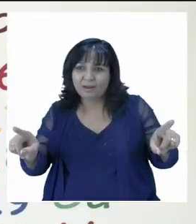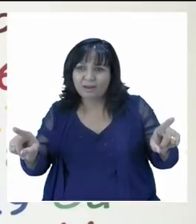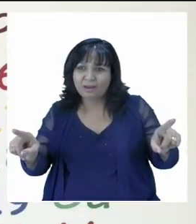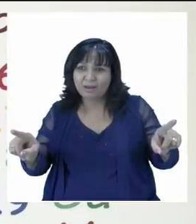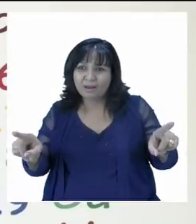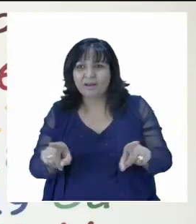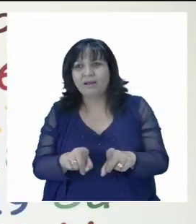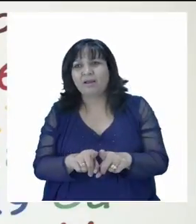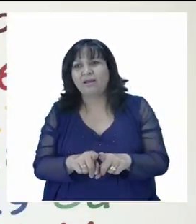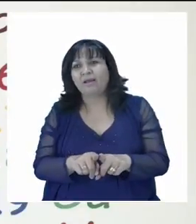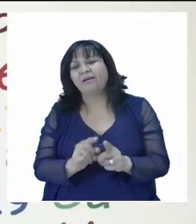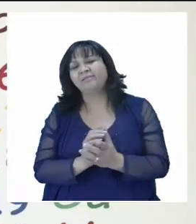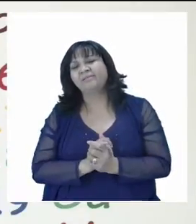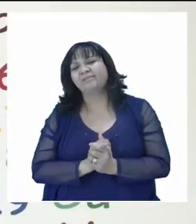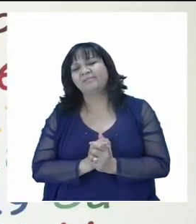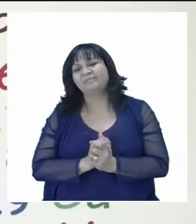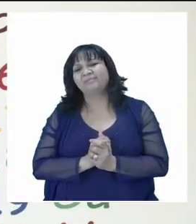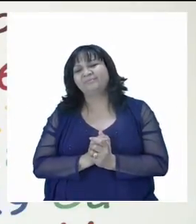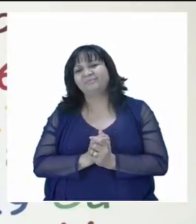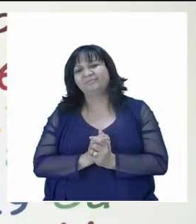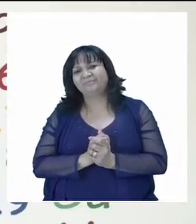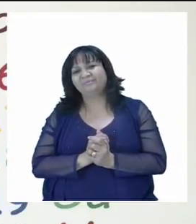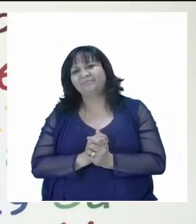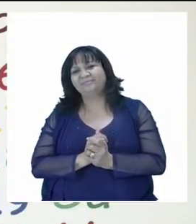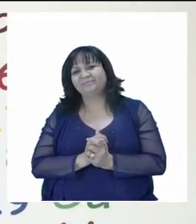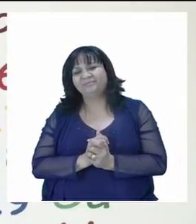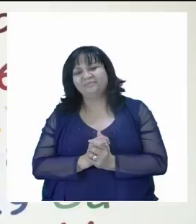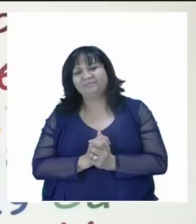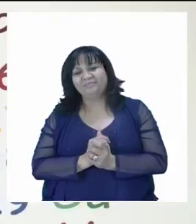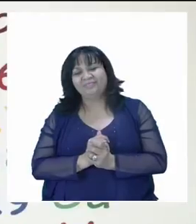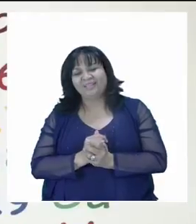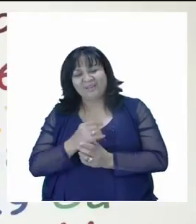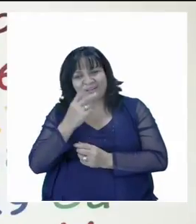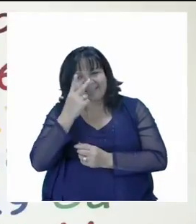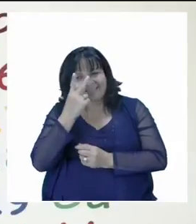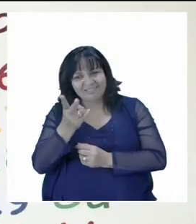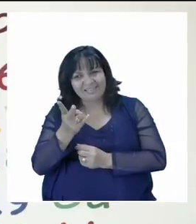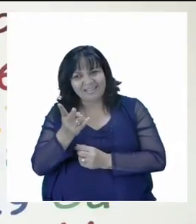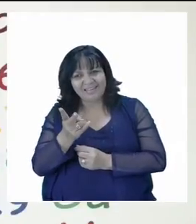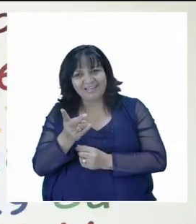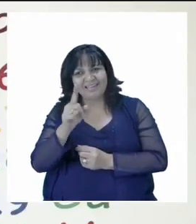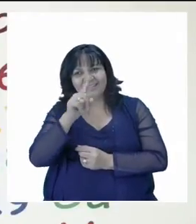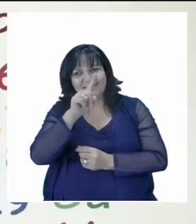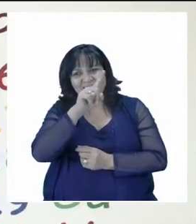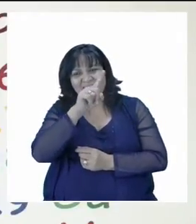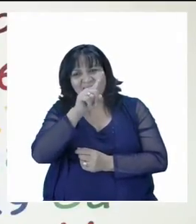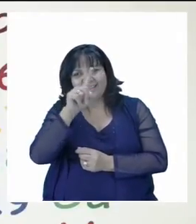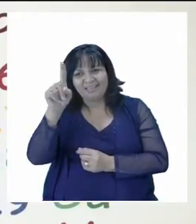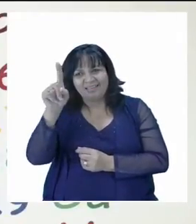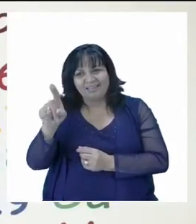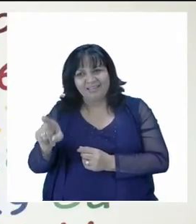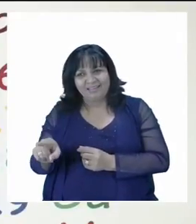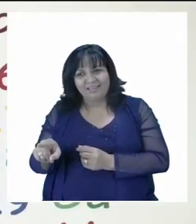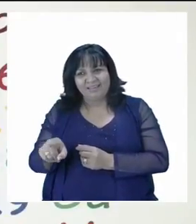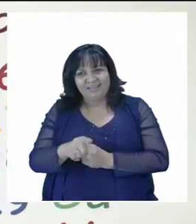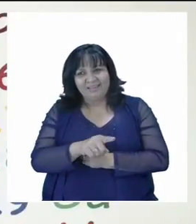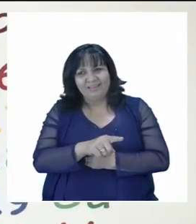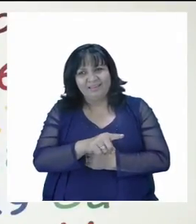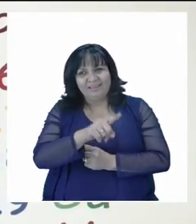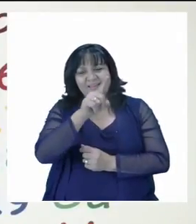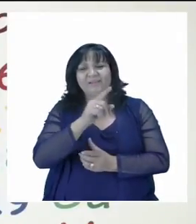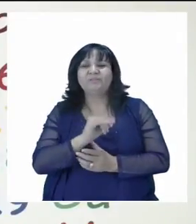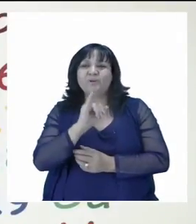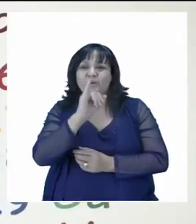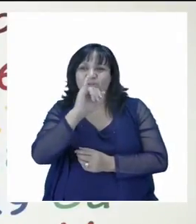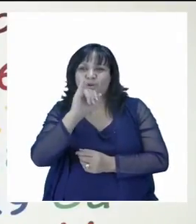is square. You can see by the shape. So you can draw a square pillow